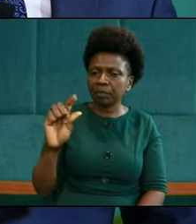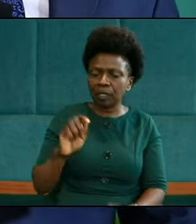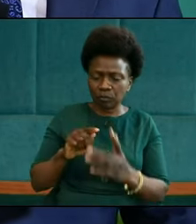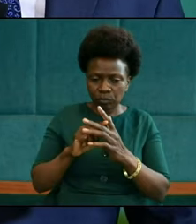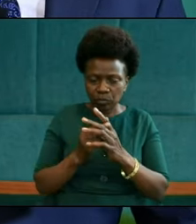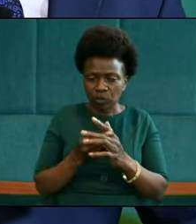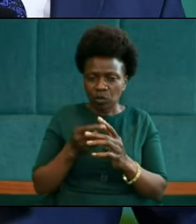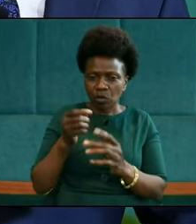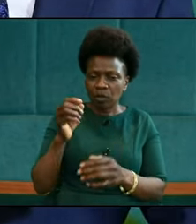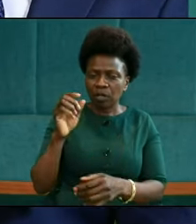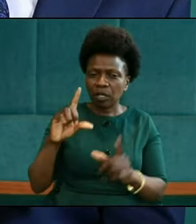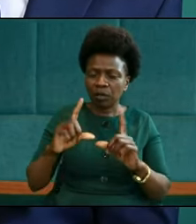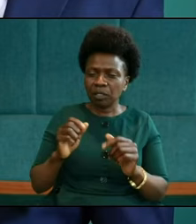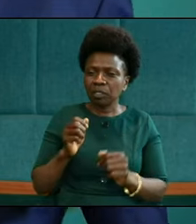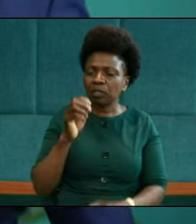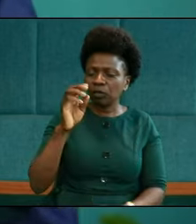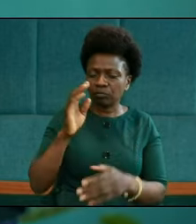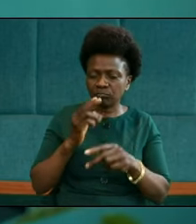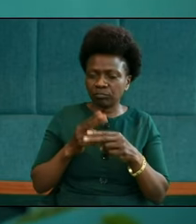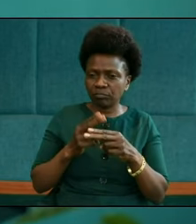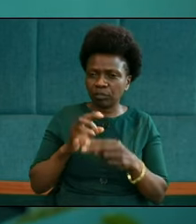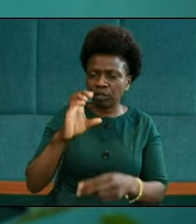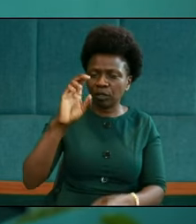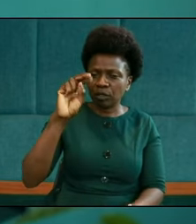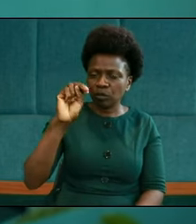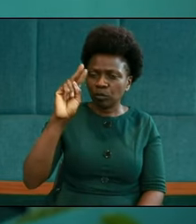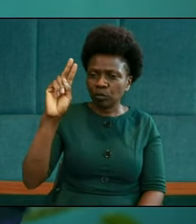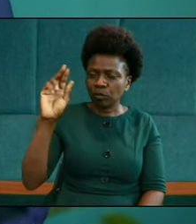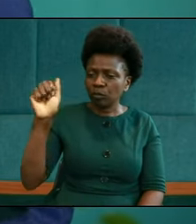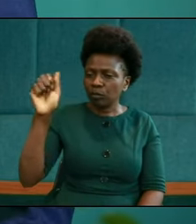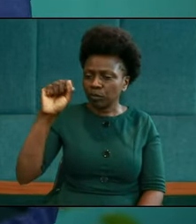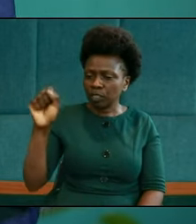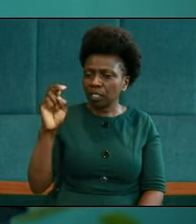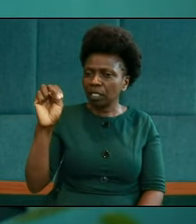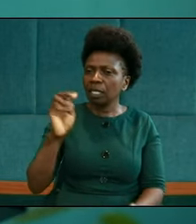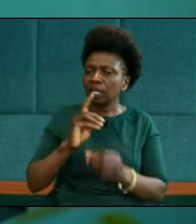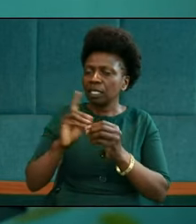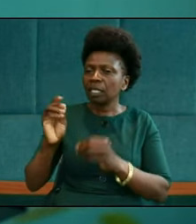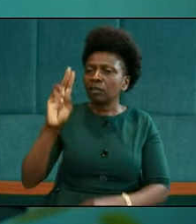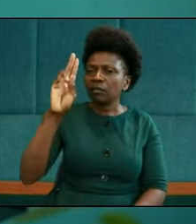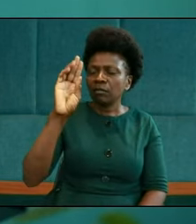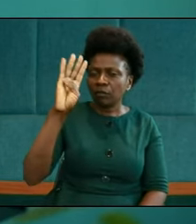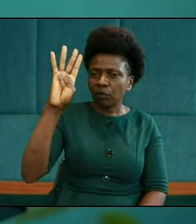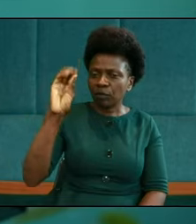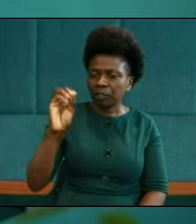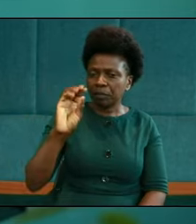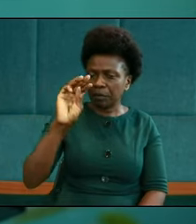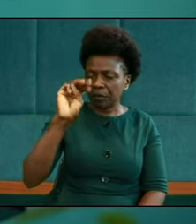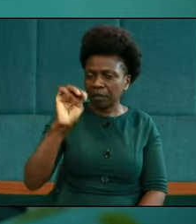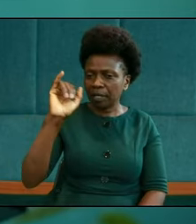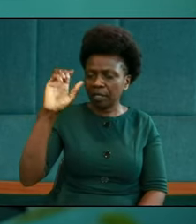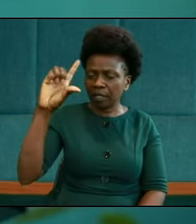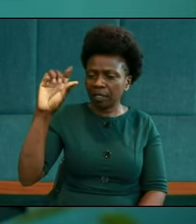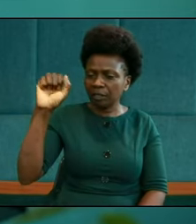place is called Luz. The distance there is about 40 miles. That is